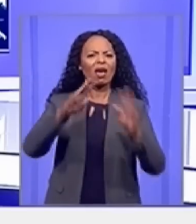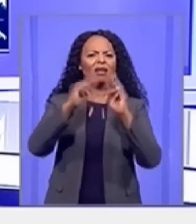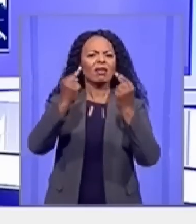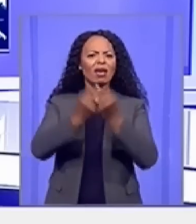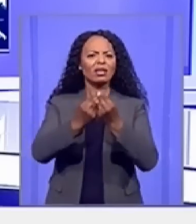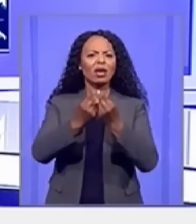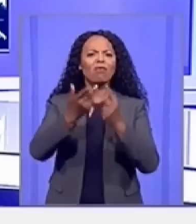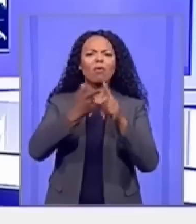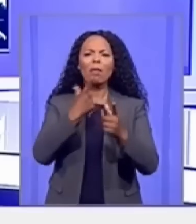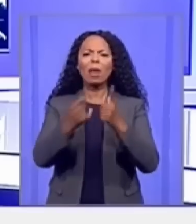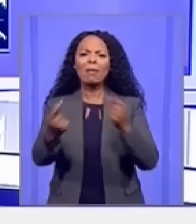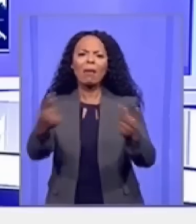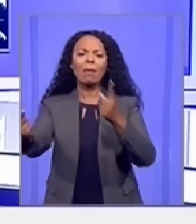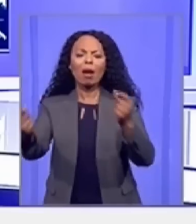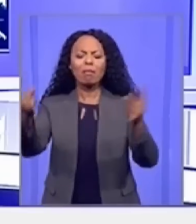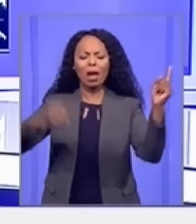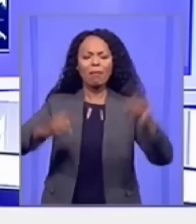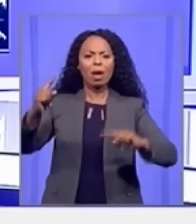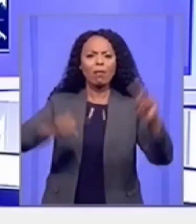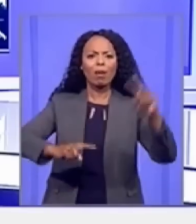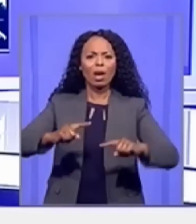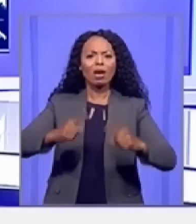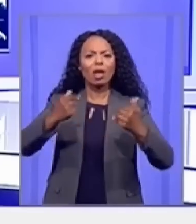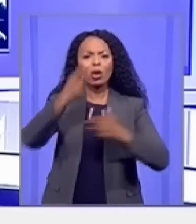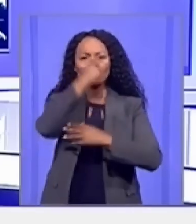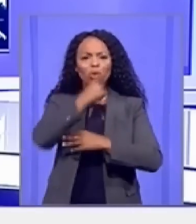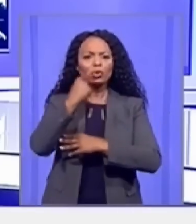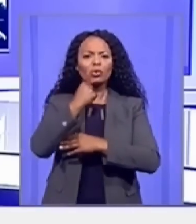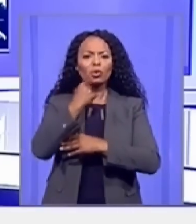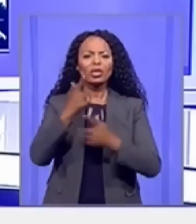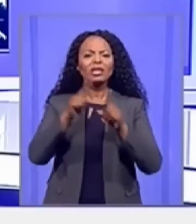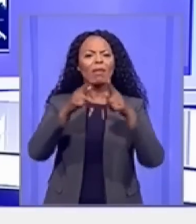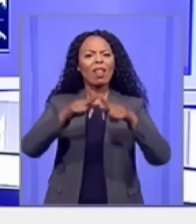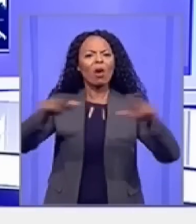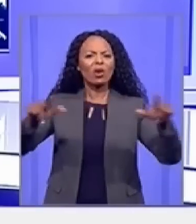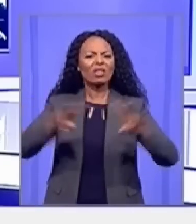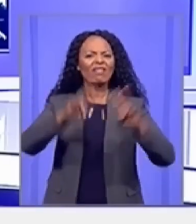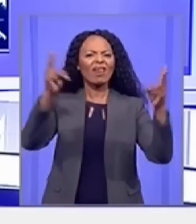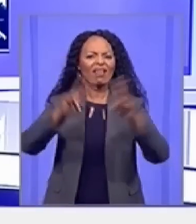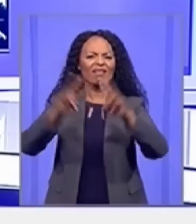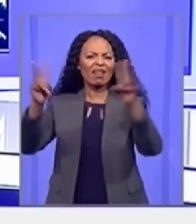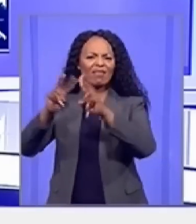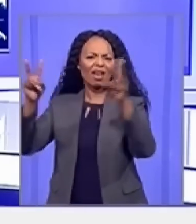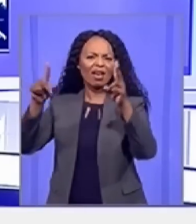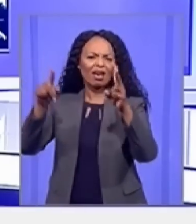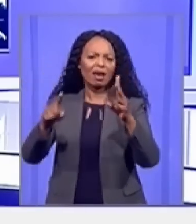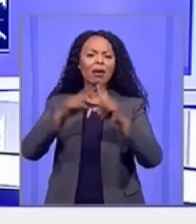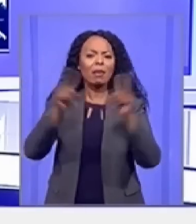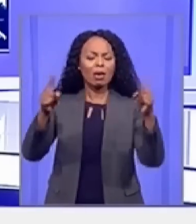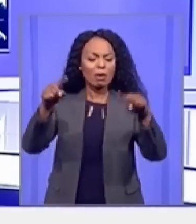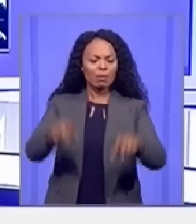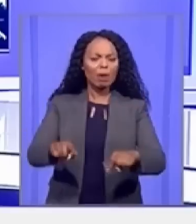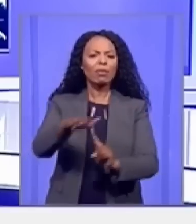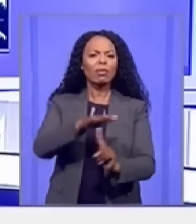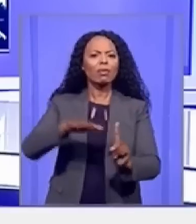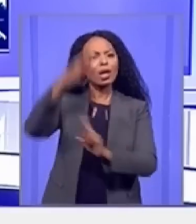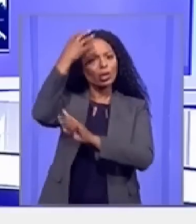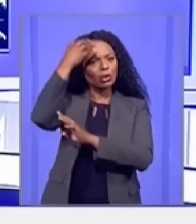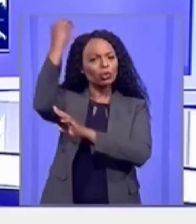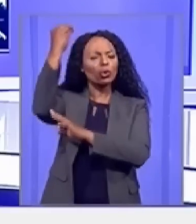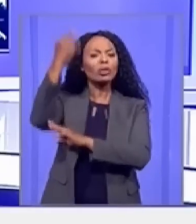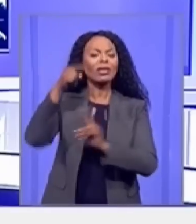tse tlang di fapane ka puo tse tlang di fapane ka metso ka setso tse tlang di fapane ka meetlo empa